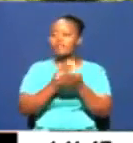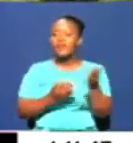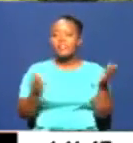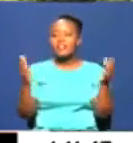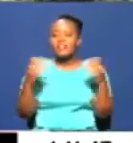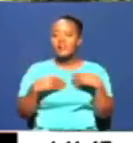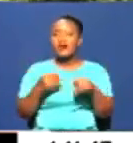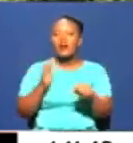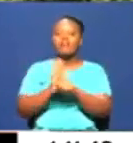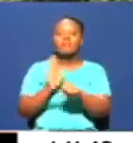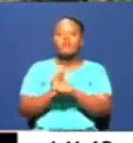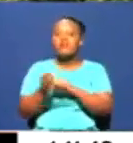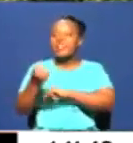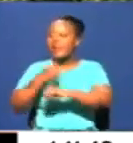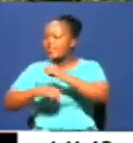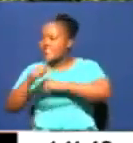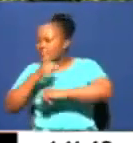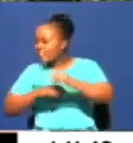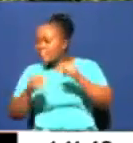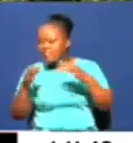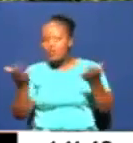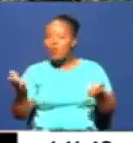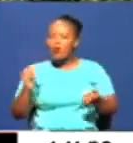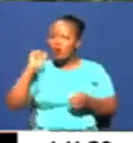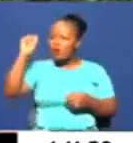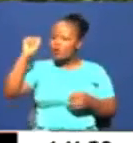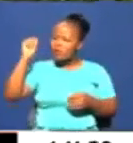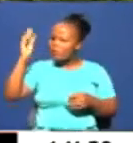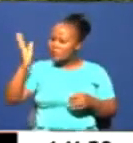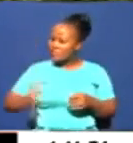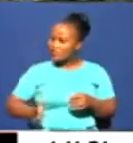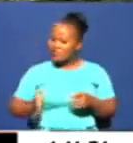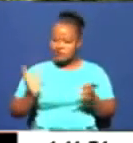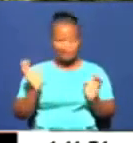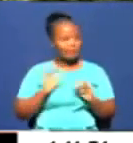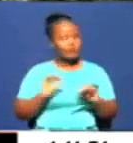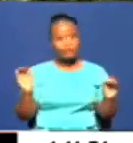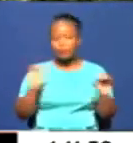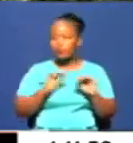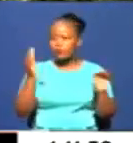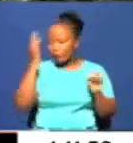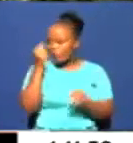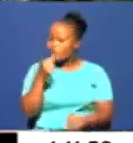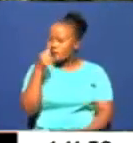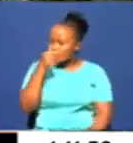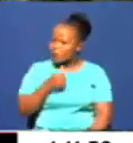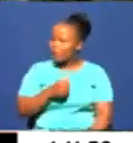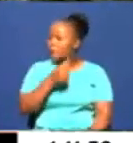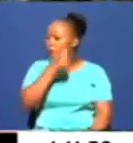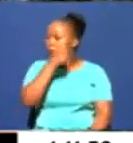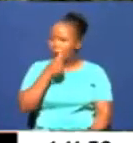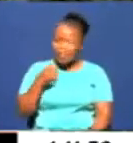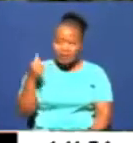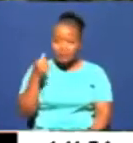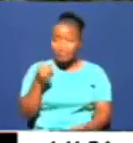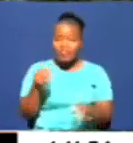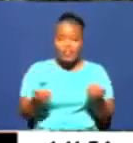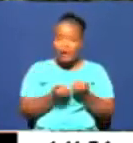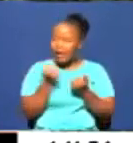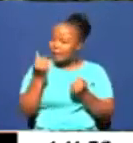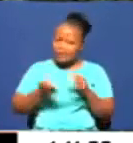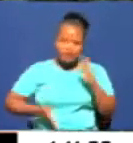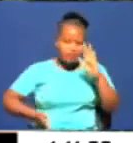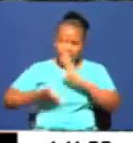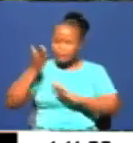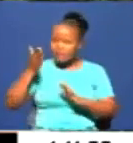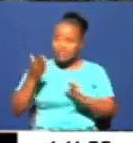activities. There were no, you know, many politicians around. Out of a private affair, because it happened almost immediately after